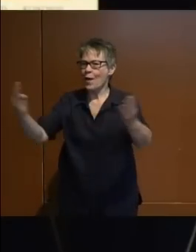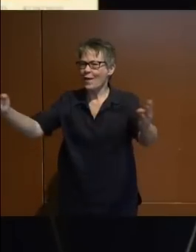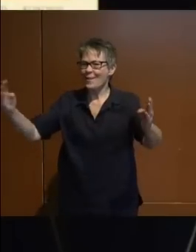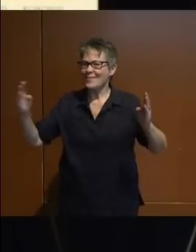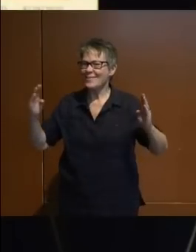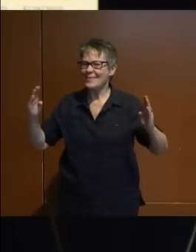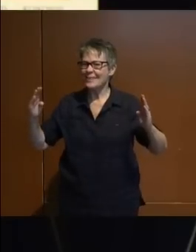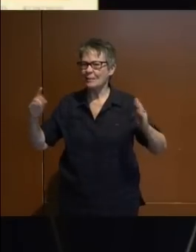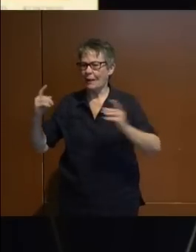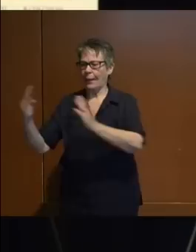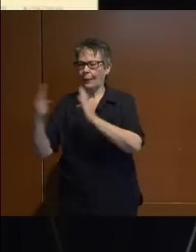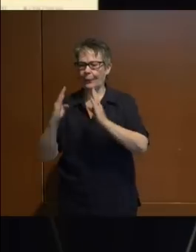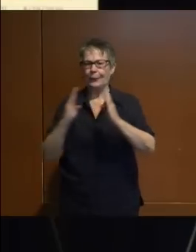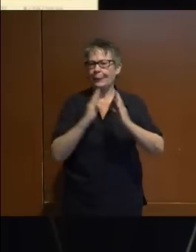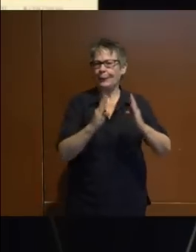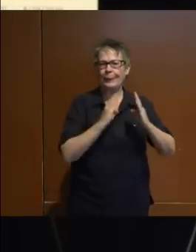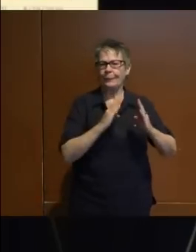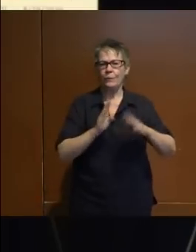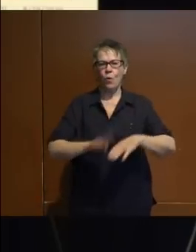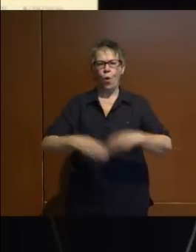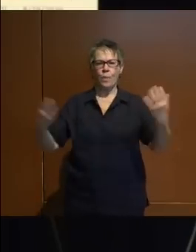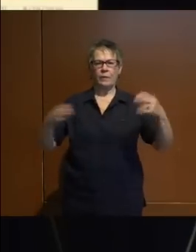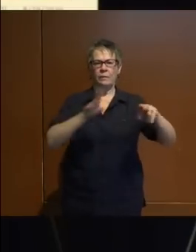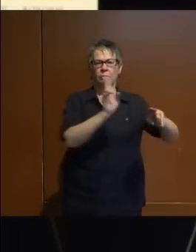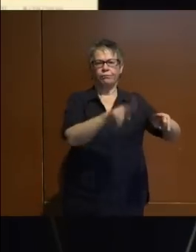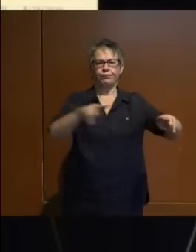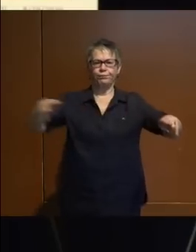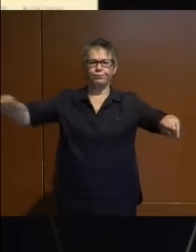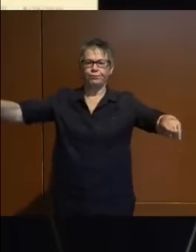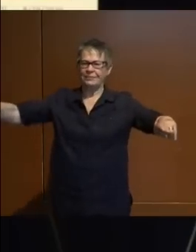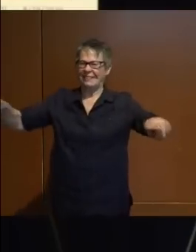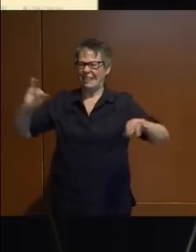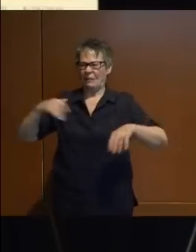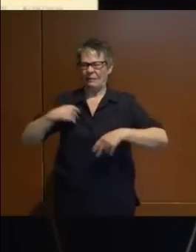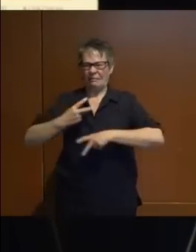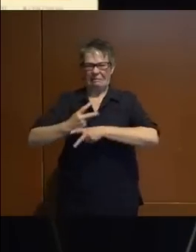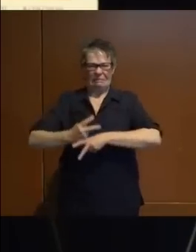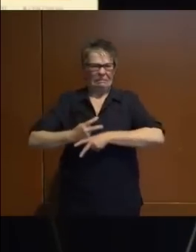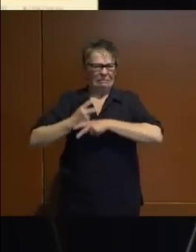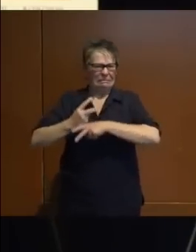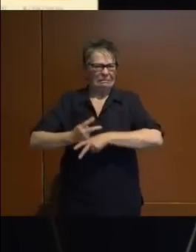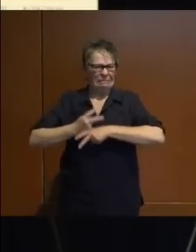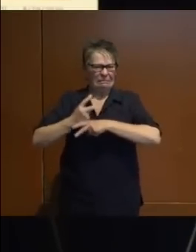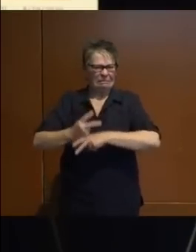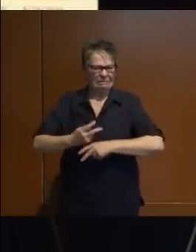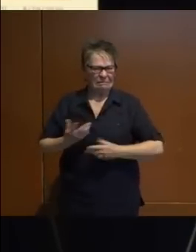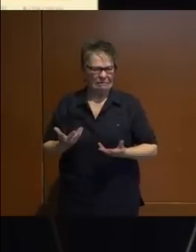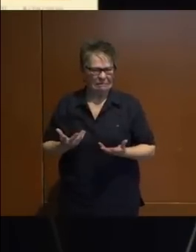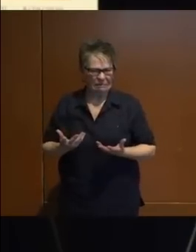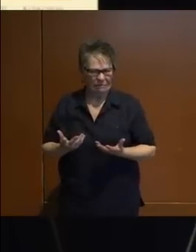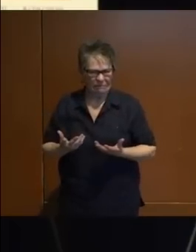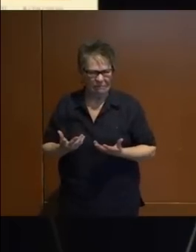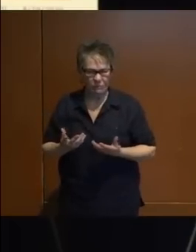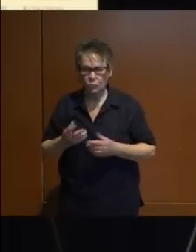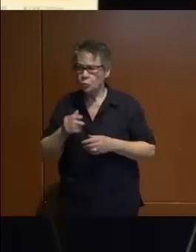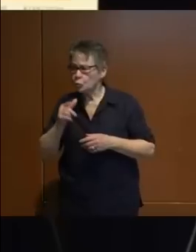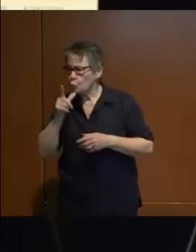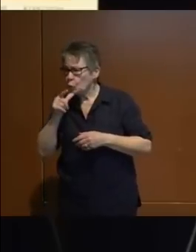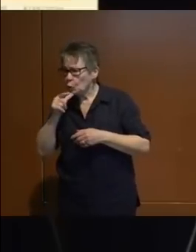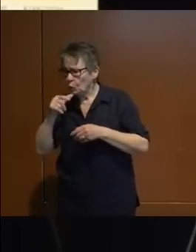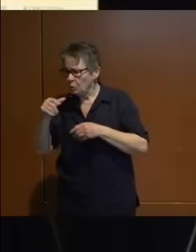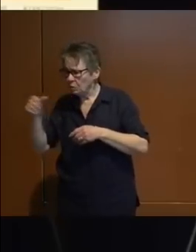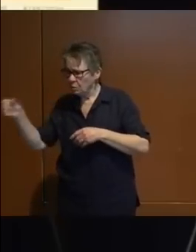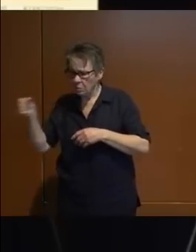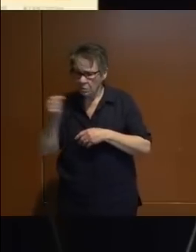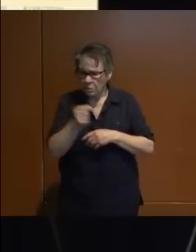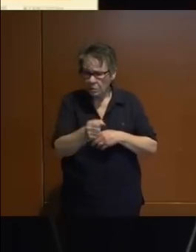still patients that perhaps deserve to be in a hospital, and the way you look at whether a patient should be in the hospital